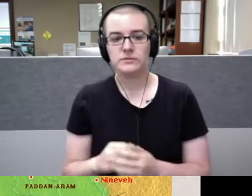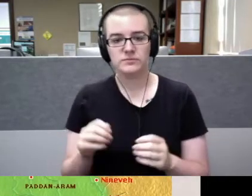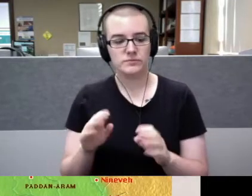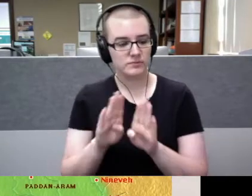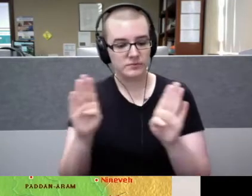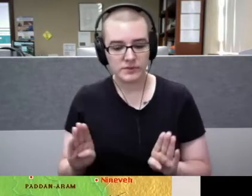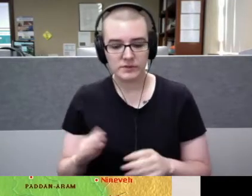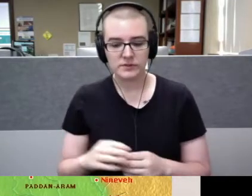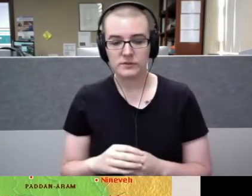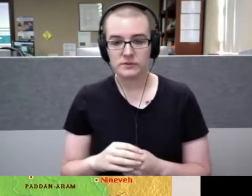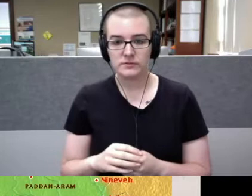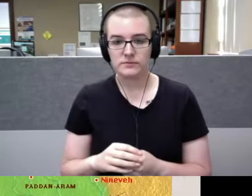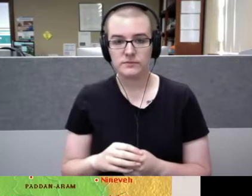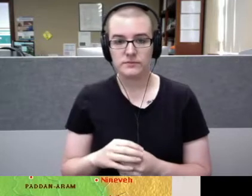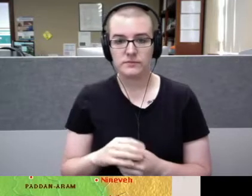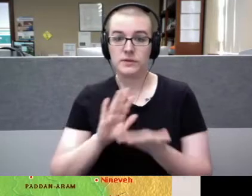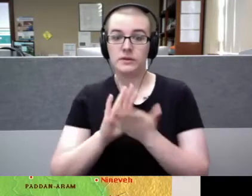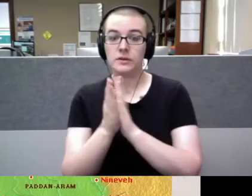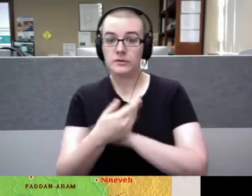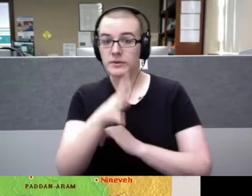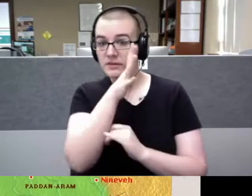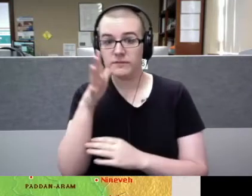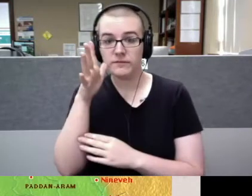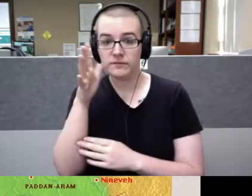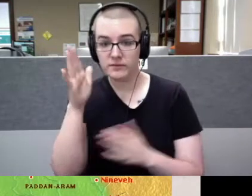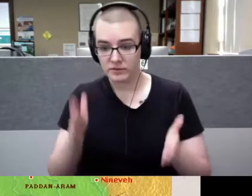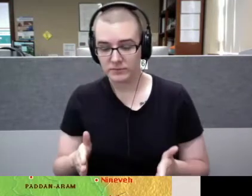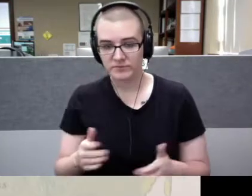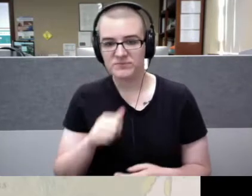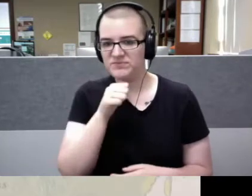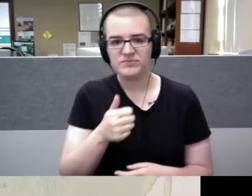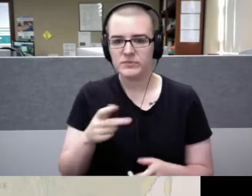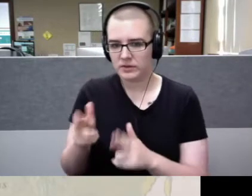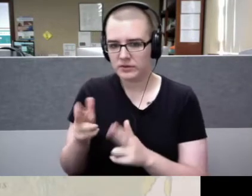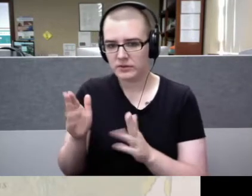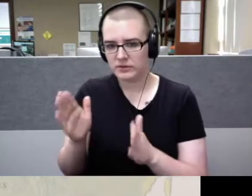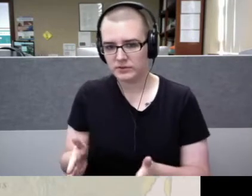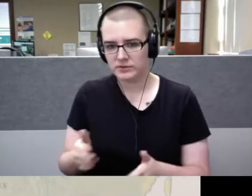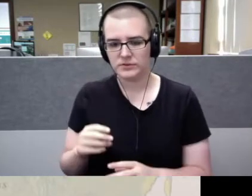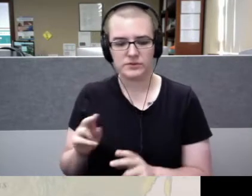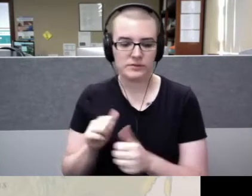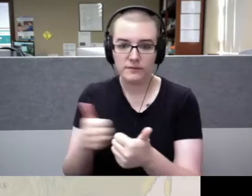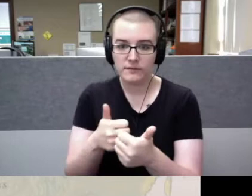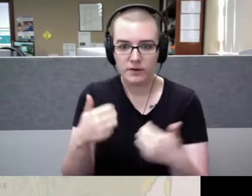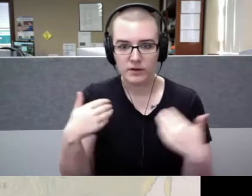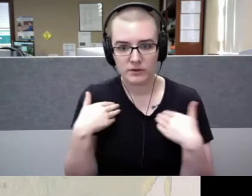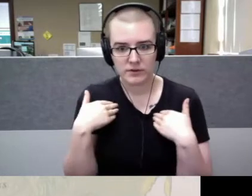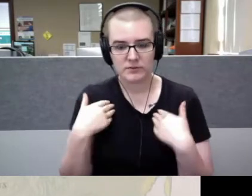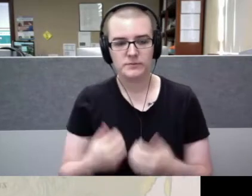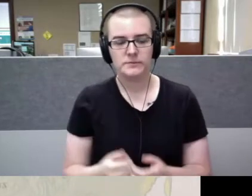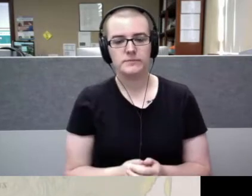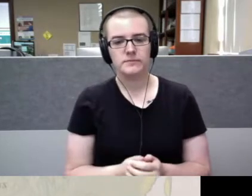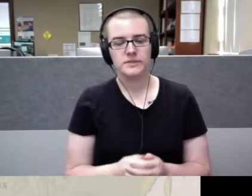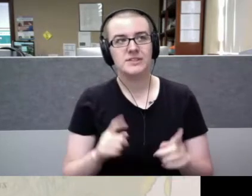farmers more so than hunters, nomadic people who follow groups of animals. Now, here are some disadvantages to the